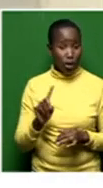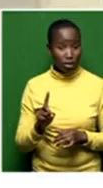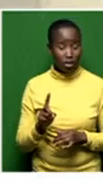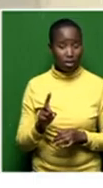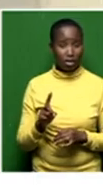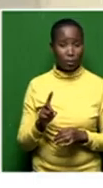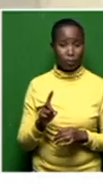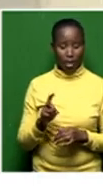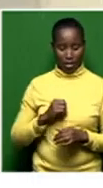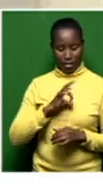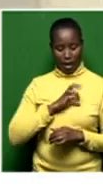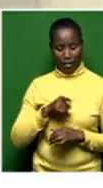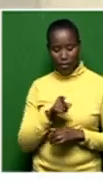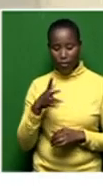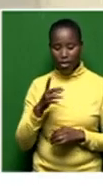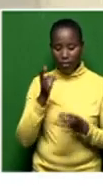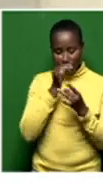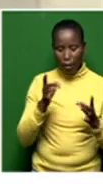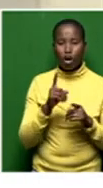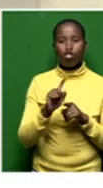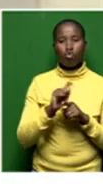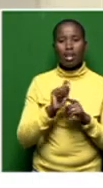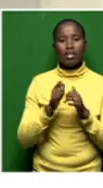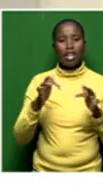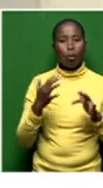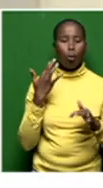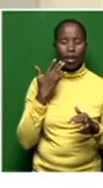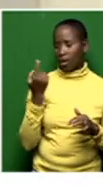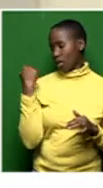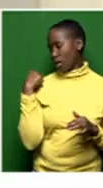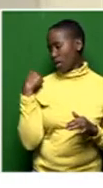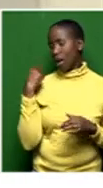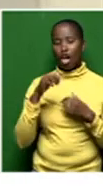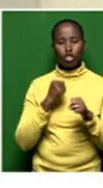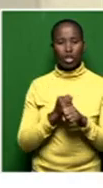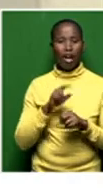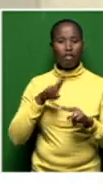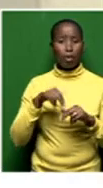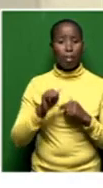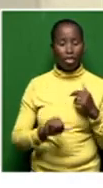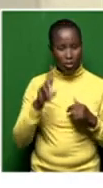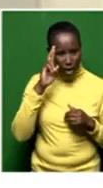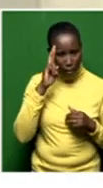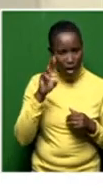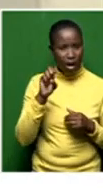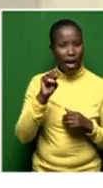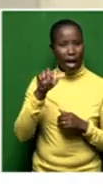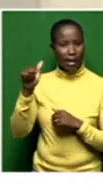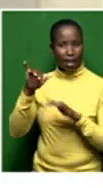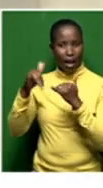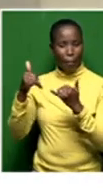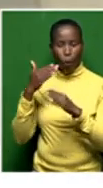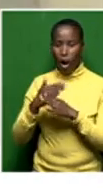they were basically told that their training layoff has started last year's February. And you'd remember, SAA was not operating. SAA was